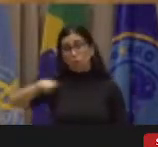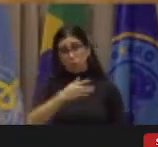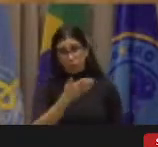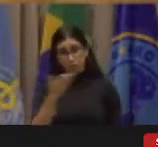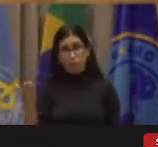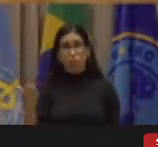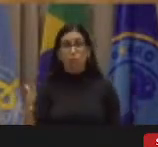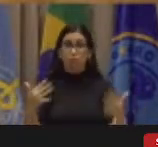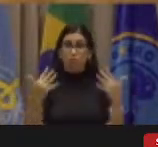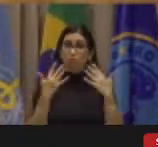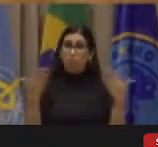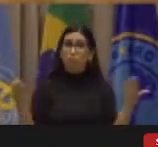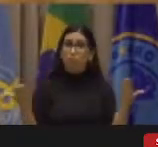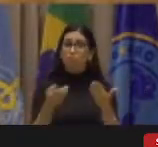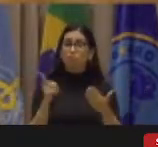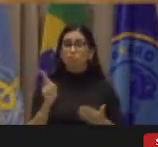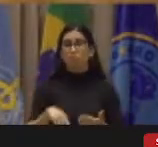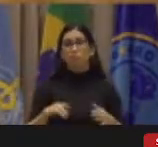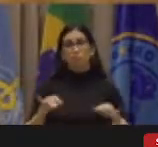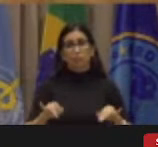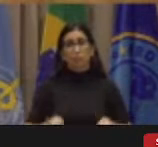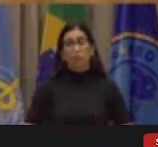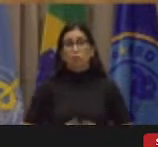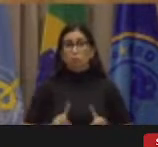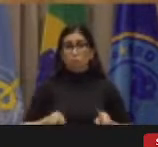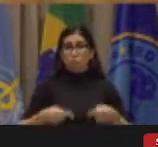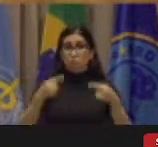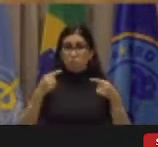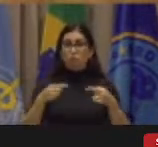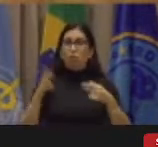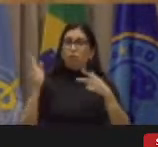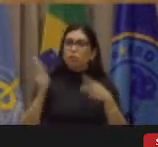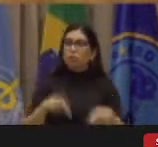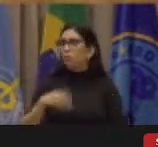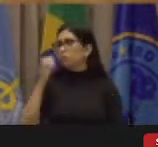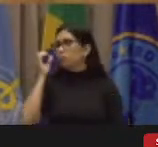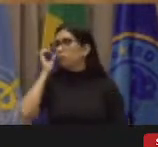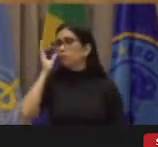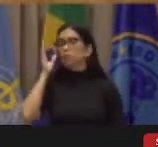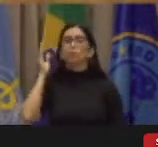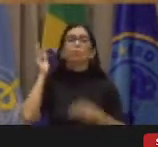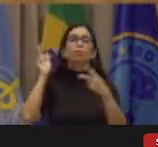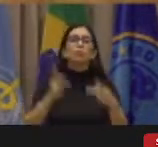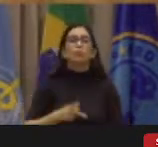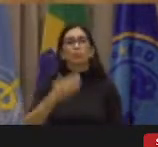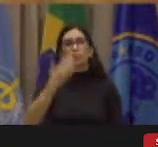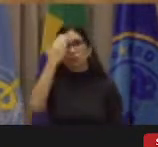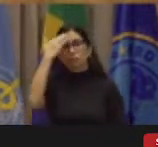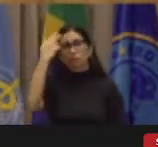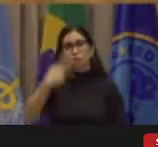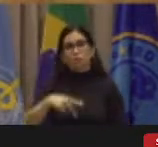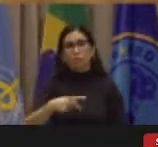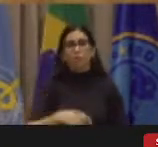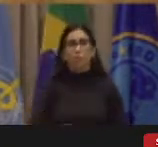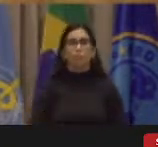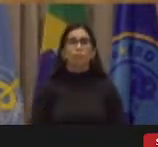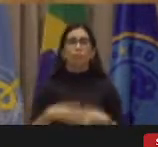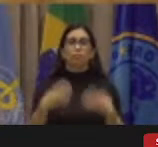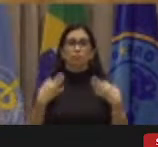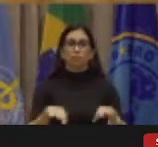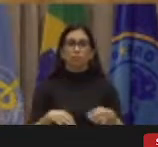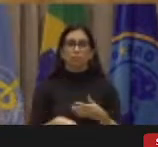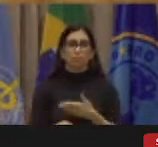table, but everyone who's following us. It's a huge challenge to bring knowledge and then bring